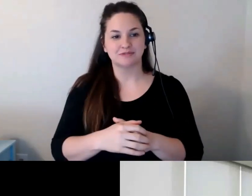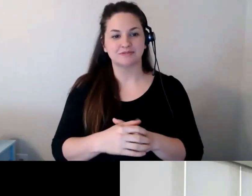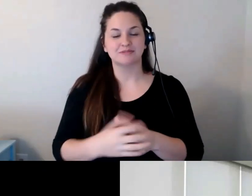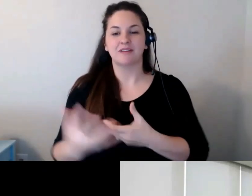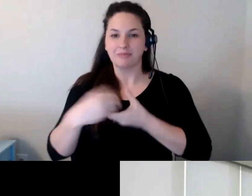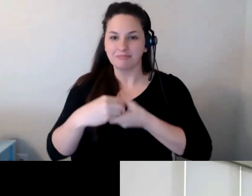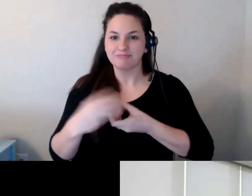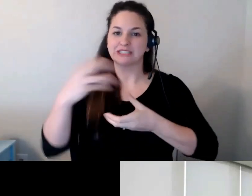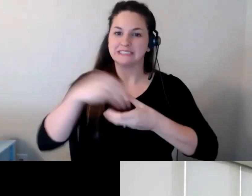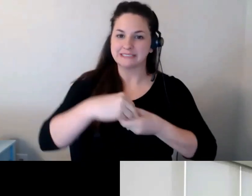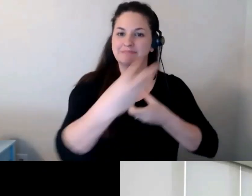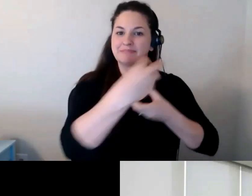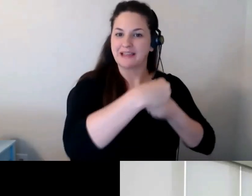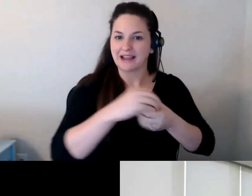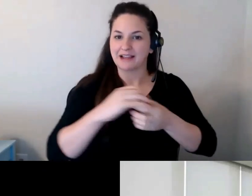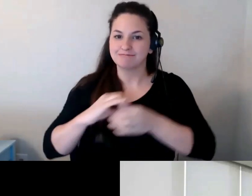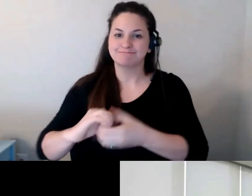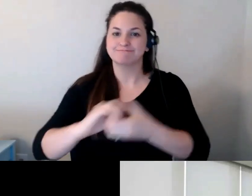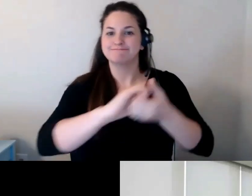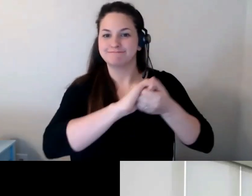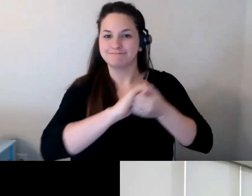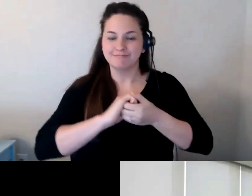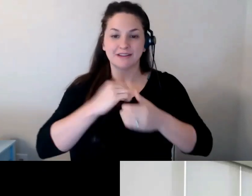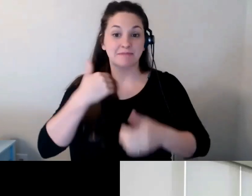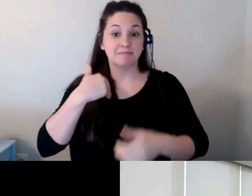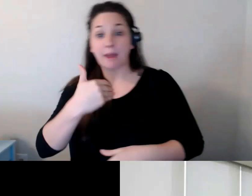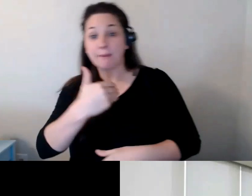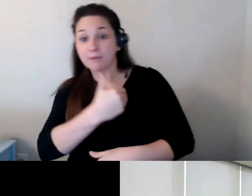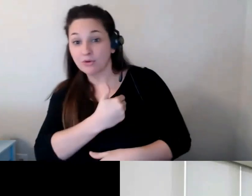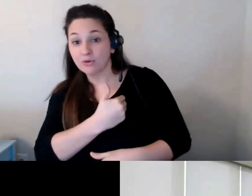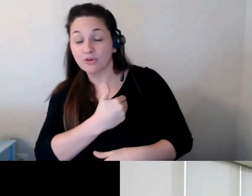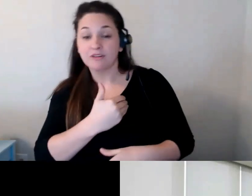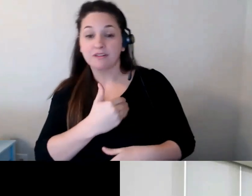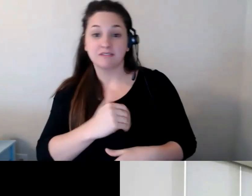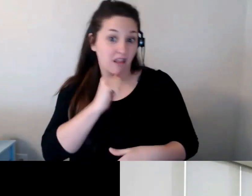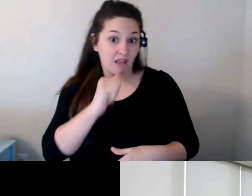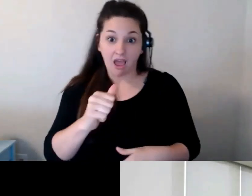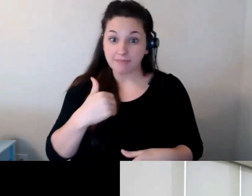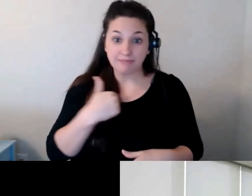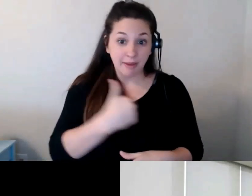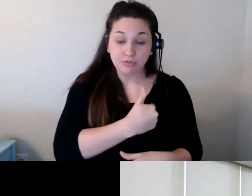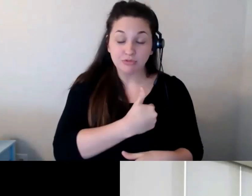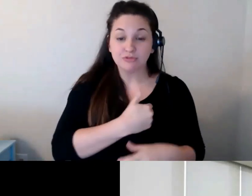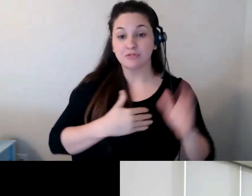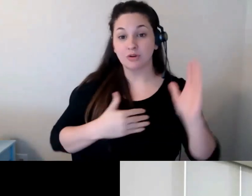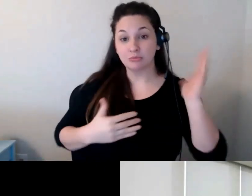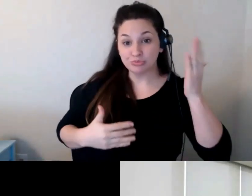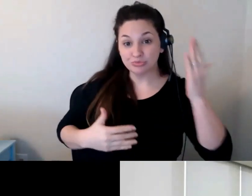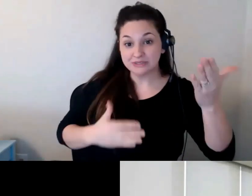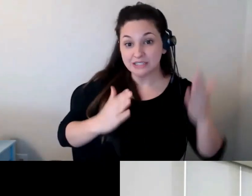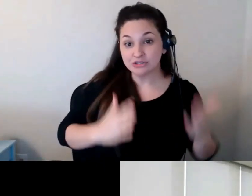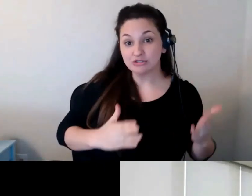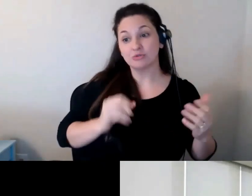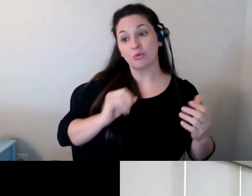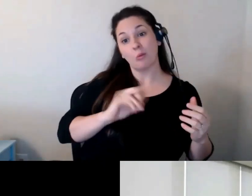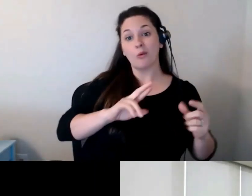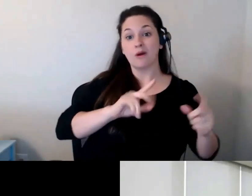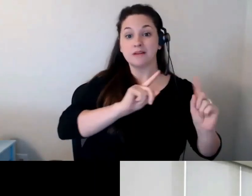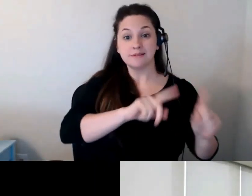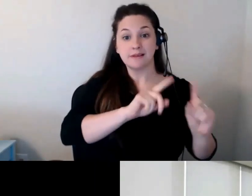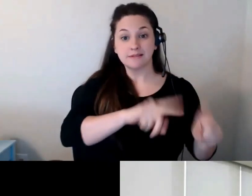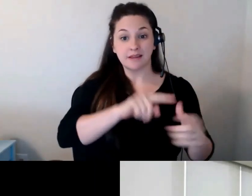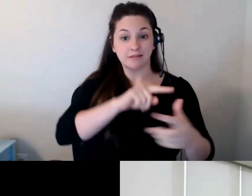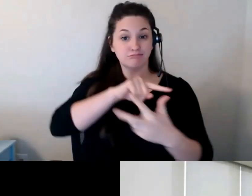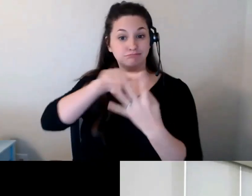participating in together, whether member, non-member, presenter, or attendee.